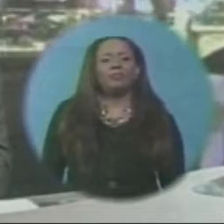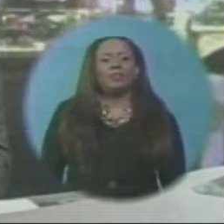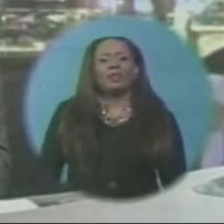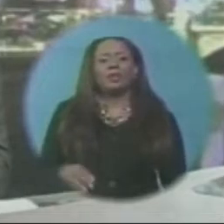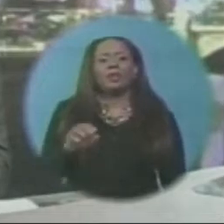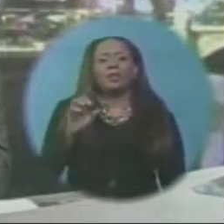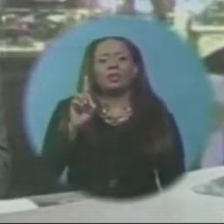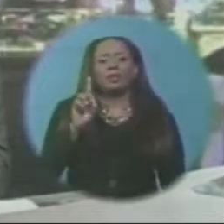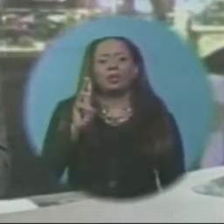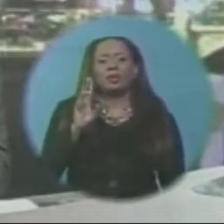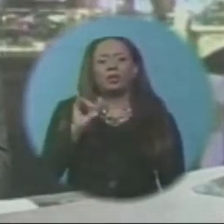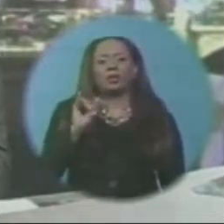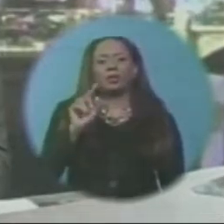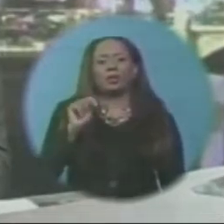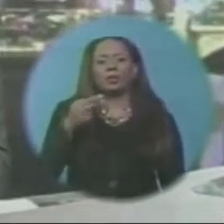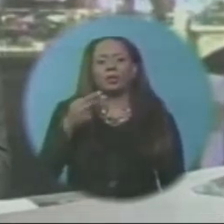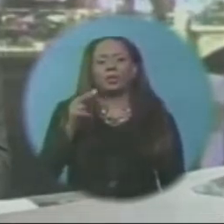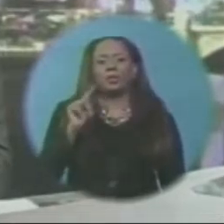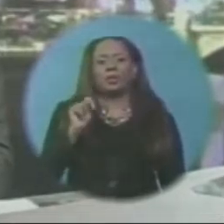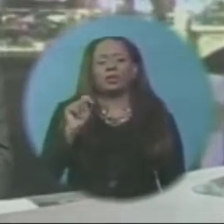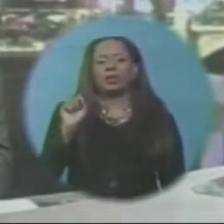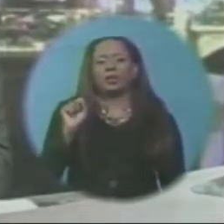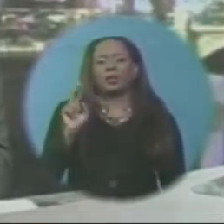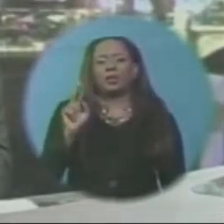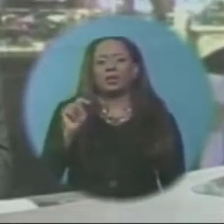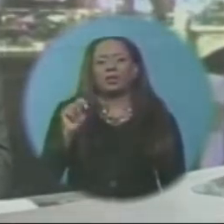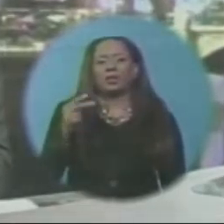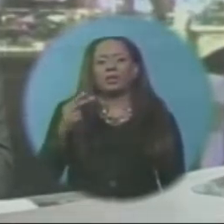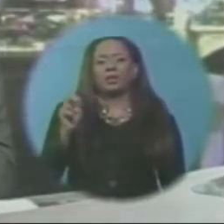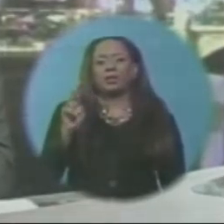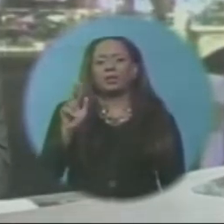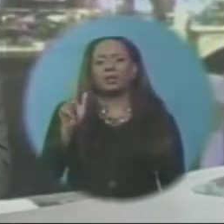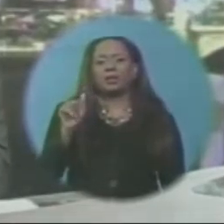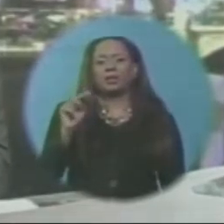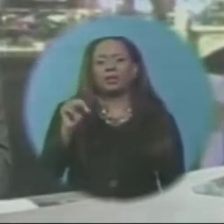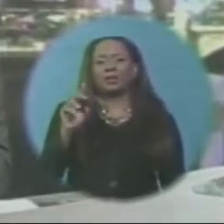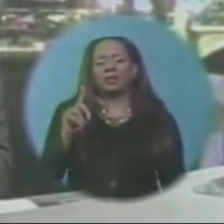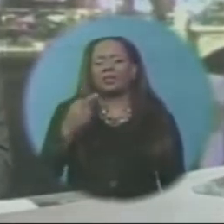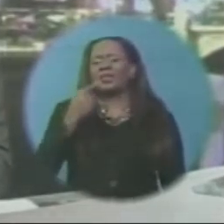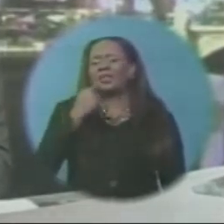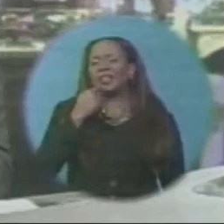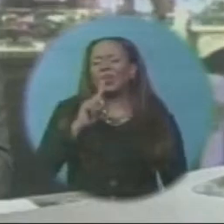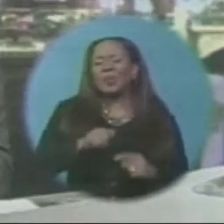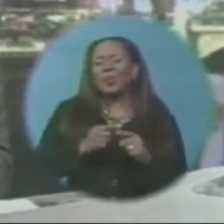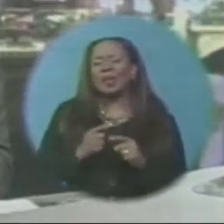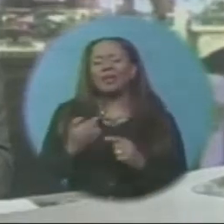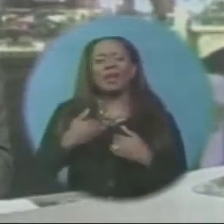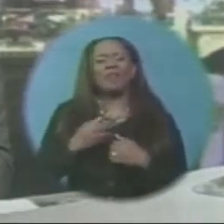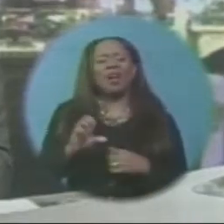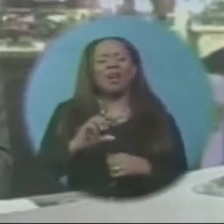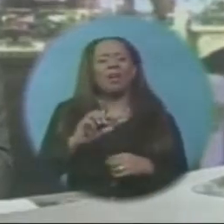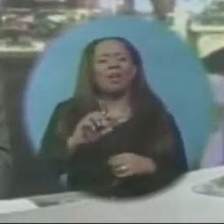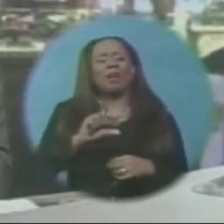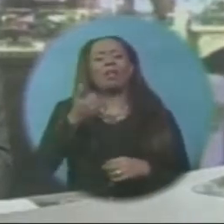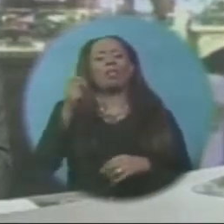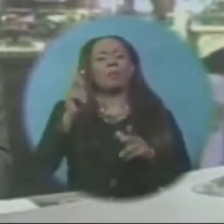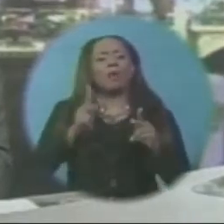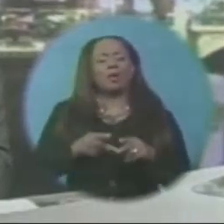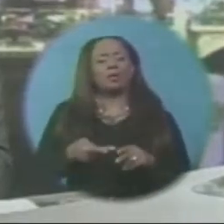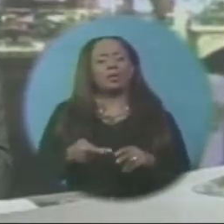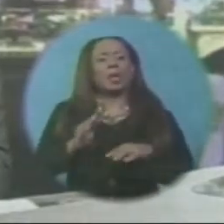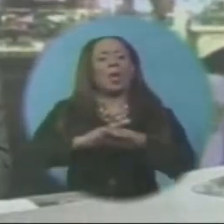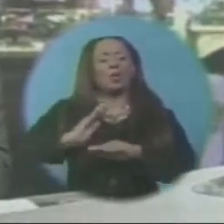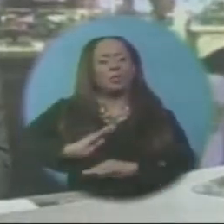St. George South MP Dwight Sutherland says it has implications for the management of the scheme. He says that's worrying